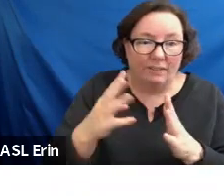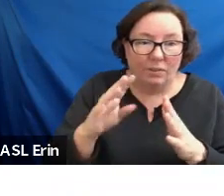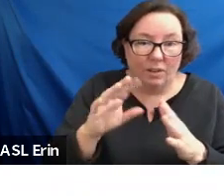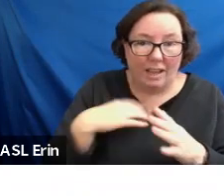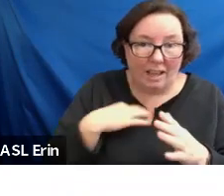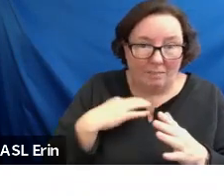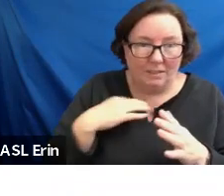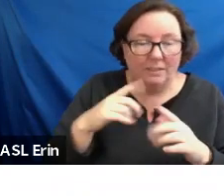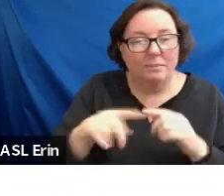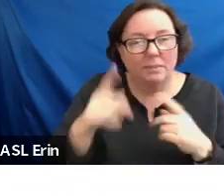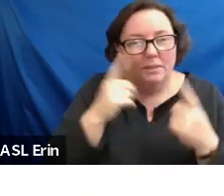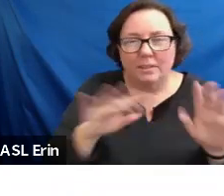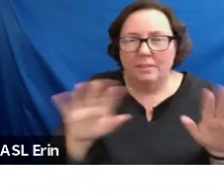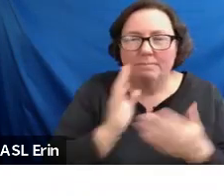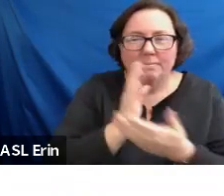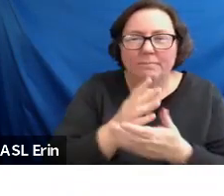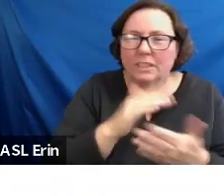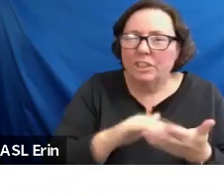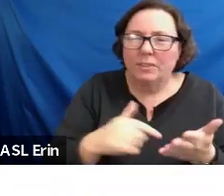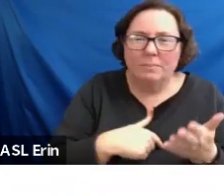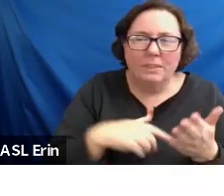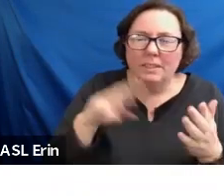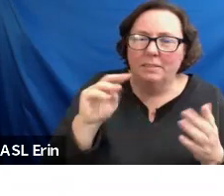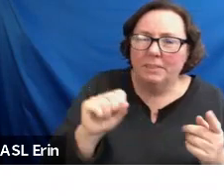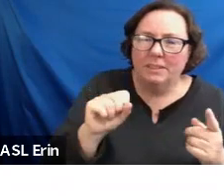in the applicant pool. Excuse me, Ms.